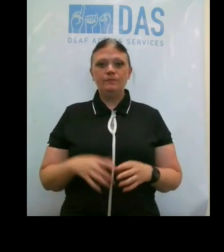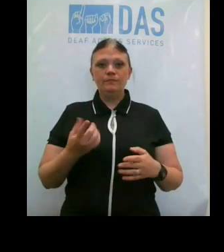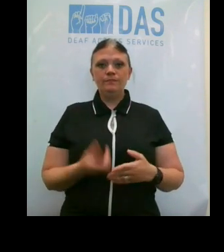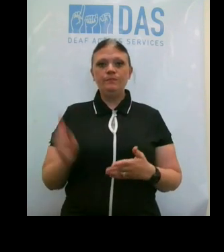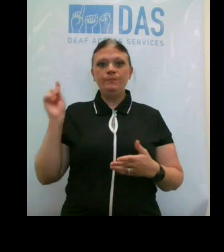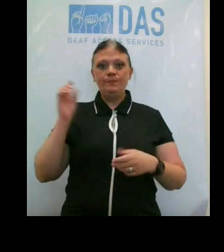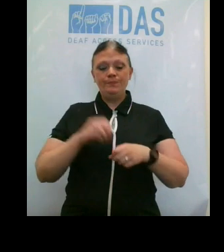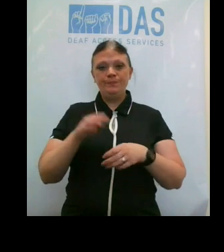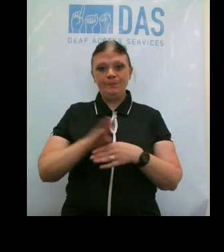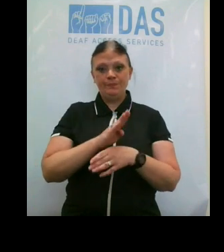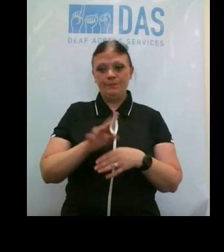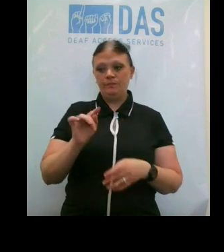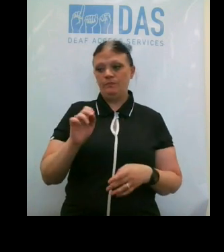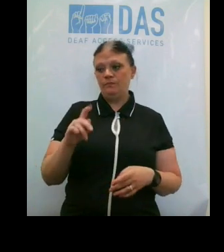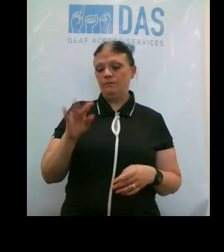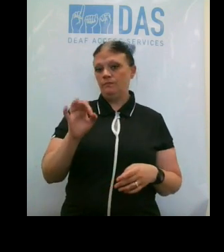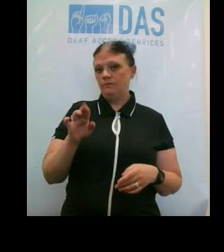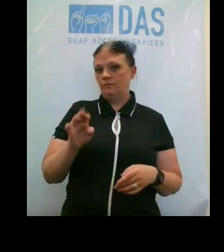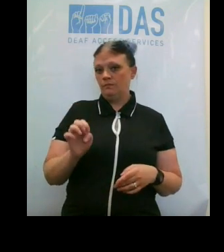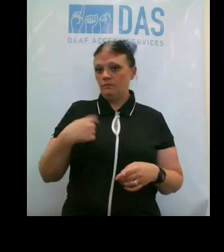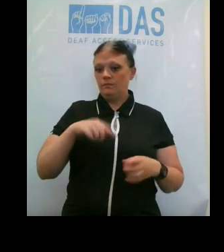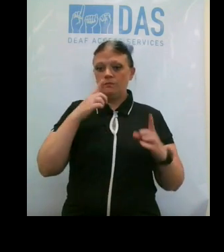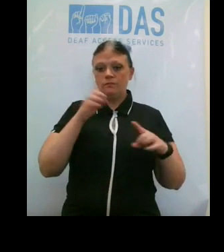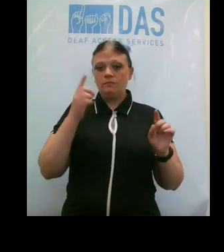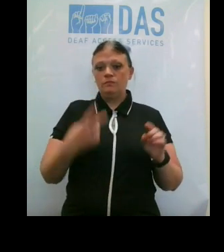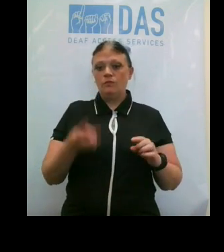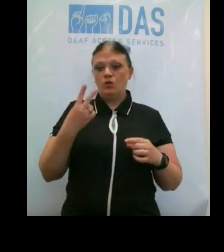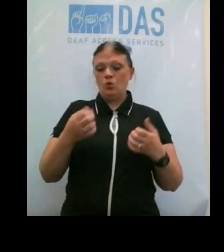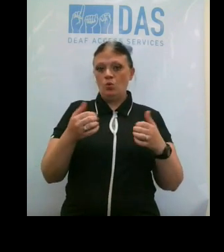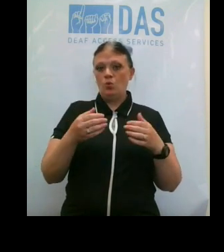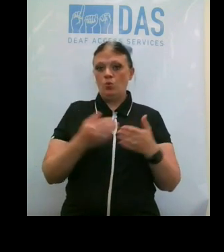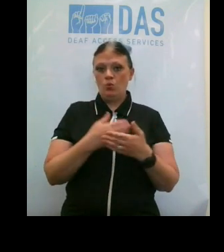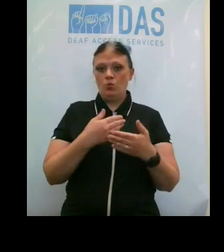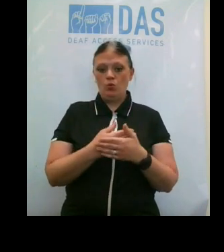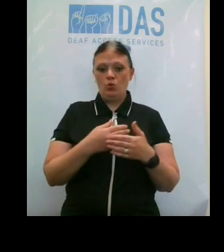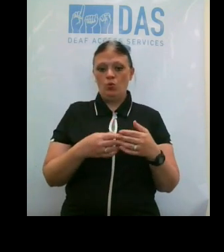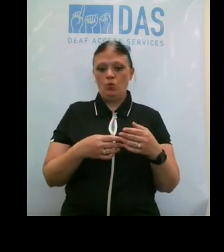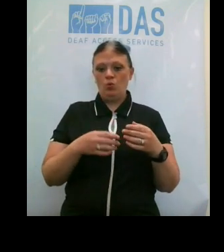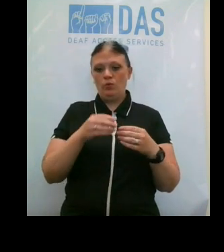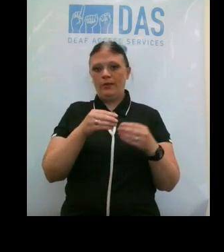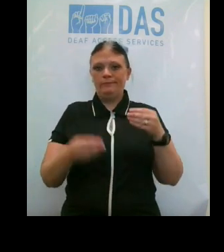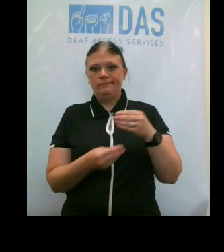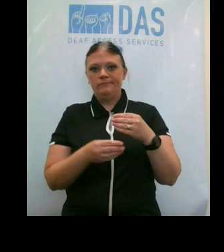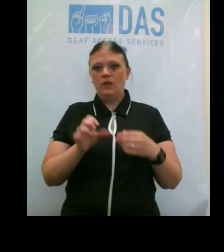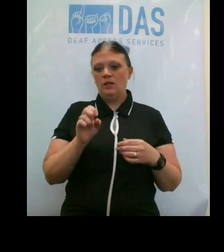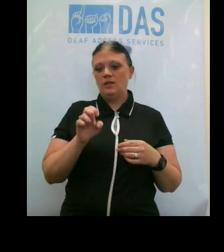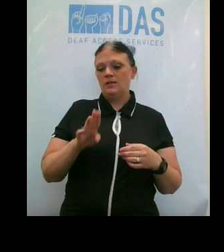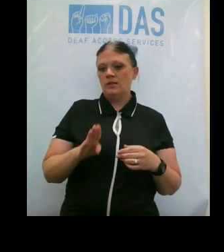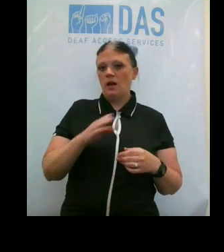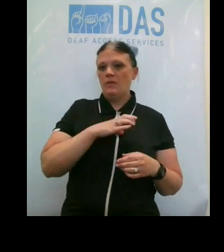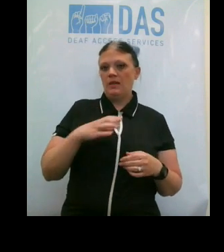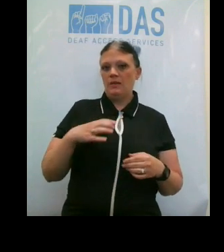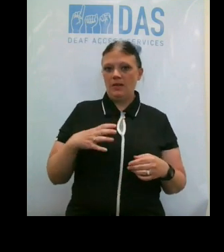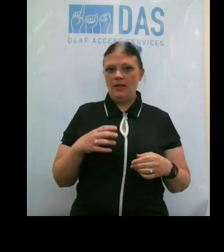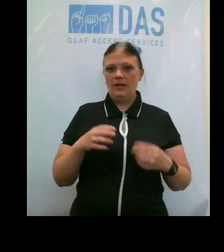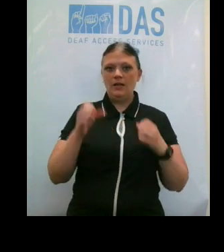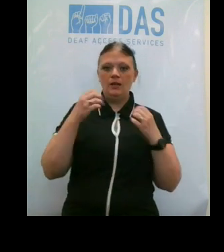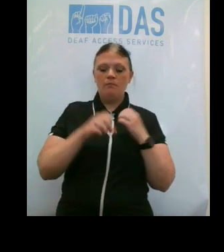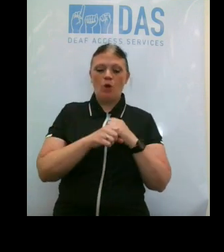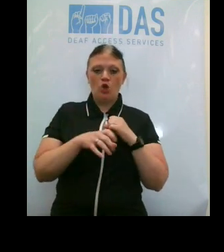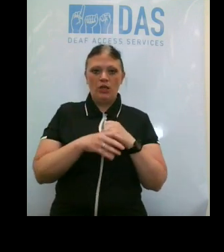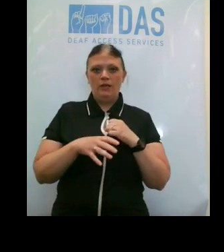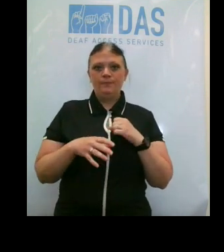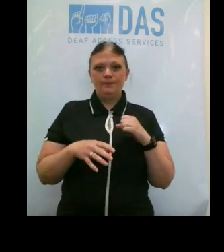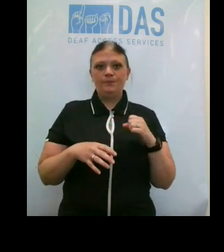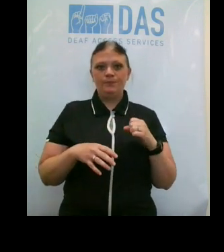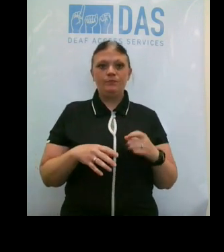in the Business Task Force, we announced 2 new subcommittees, a small micro business subcommittee and a marketing subcommittee. And